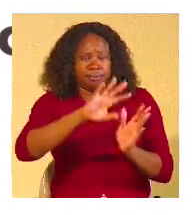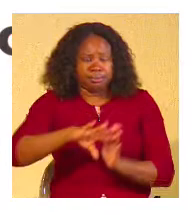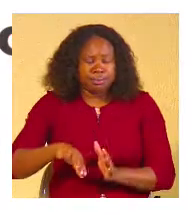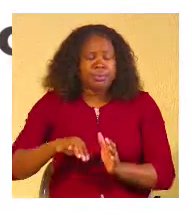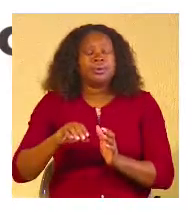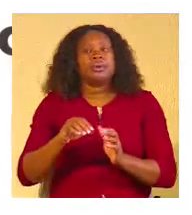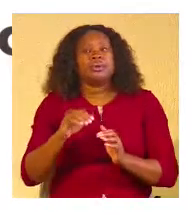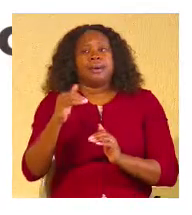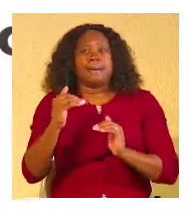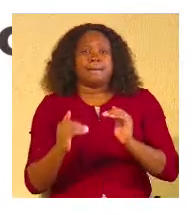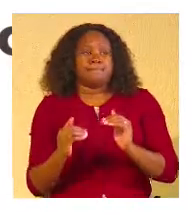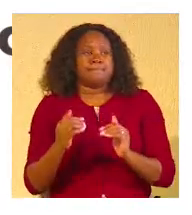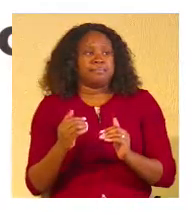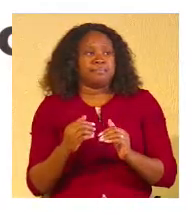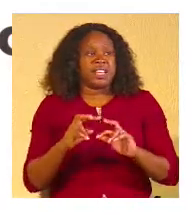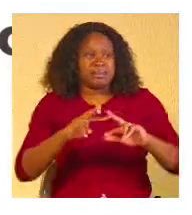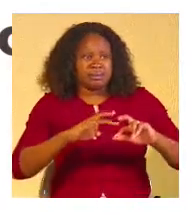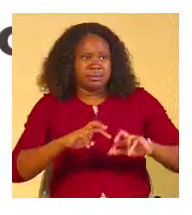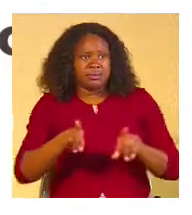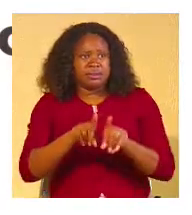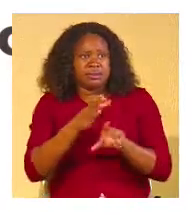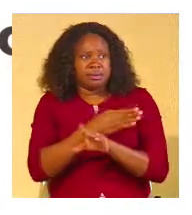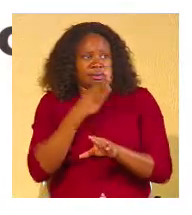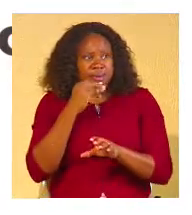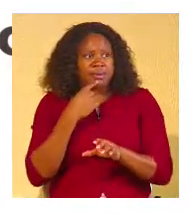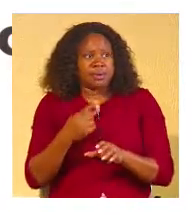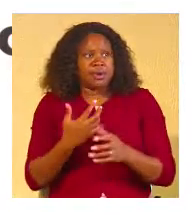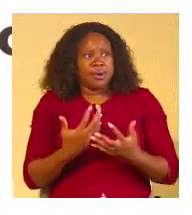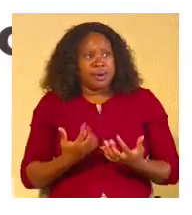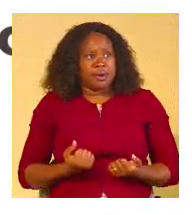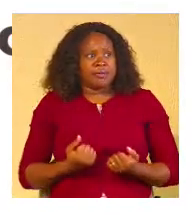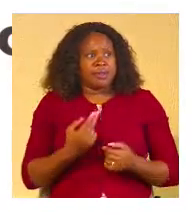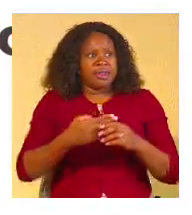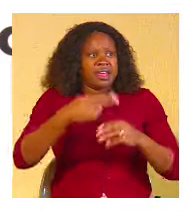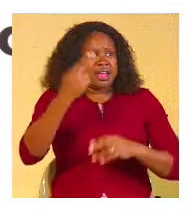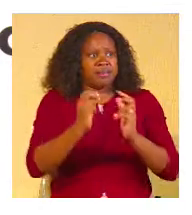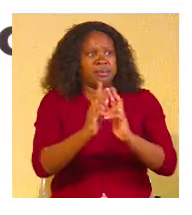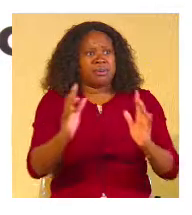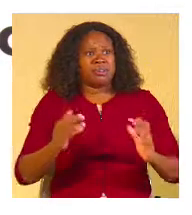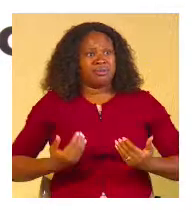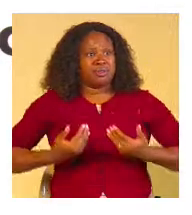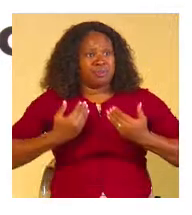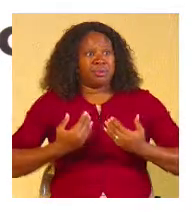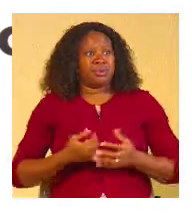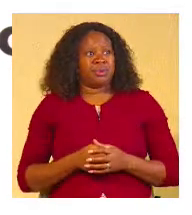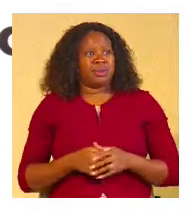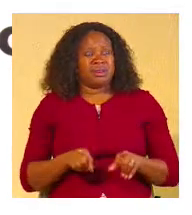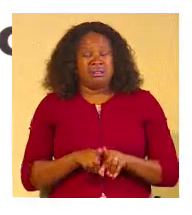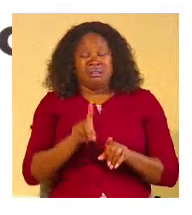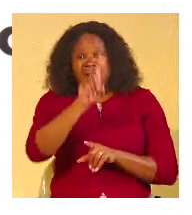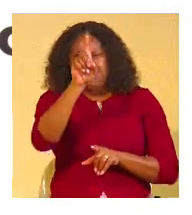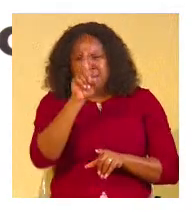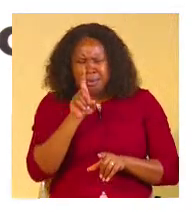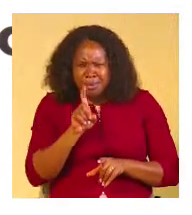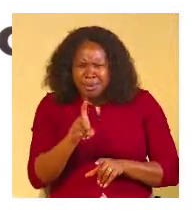demographic dividend. As El Sarin has already mentioned, we are now sitting with the highest population of the youth. So as a question now,